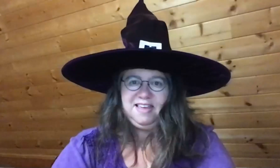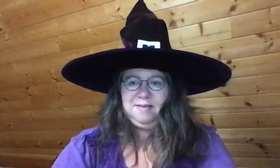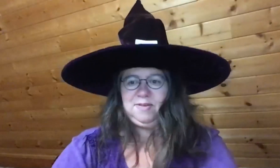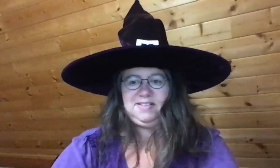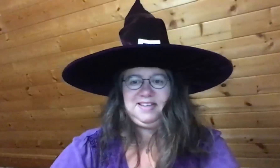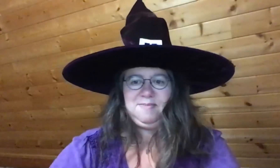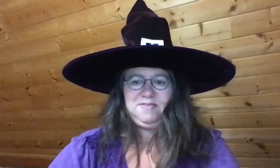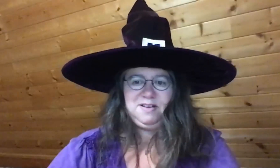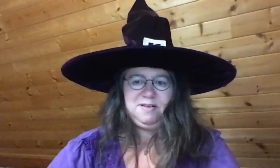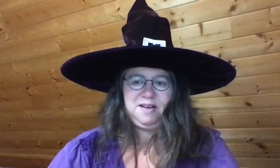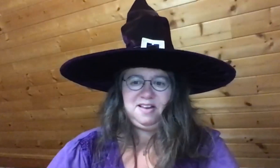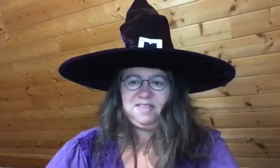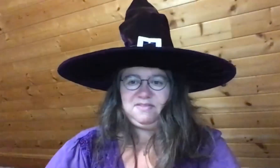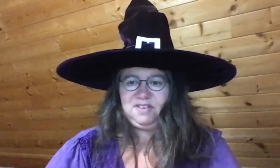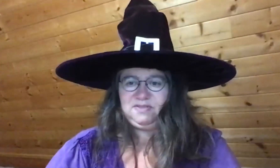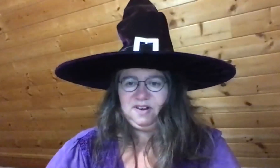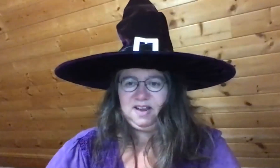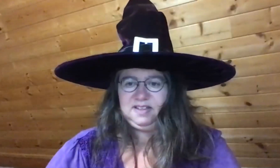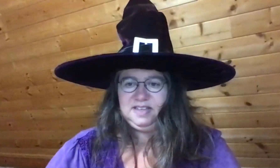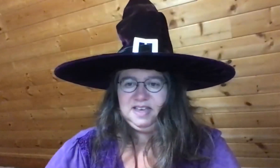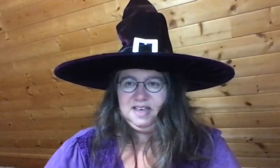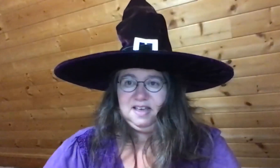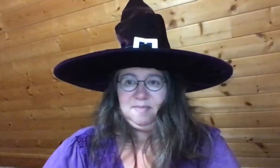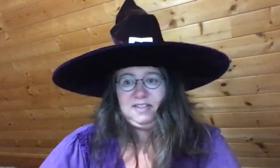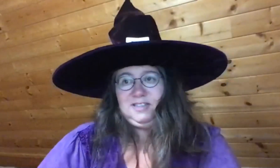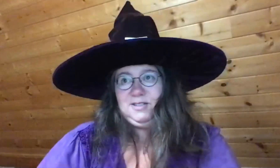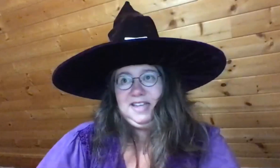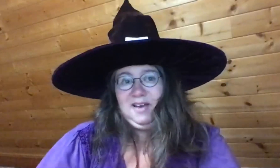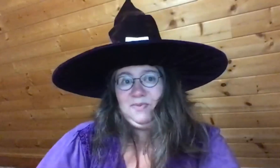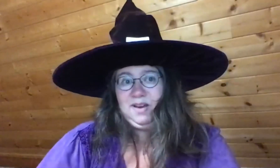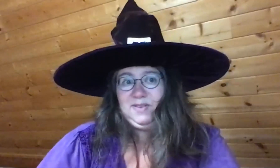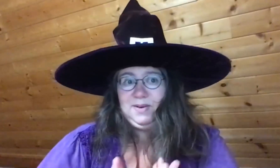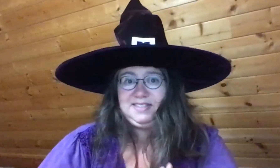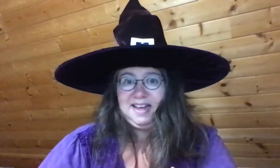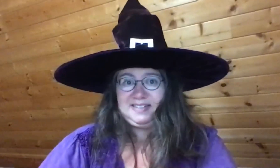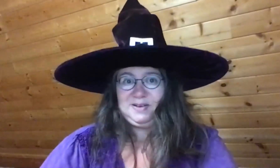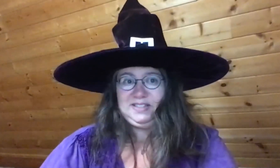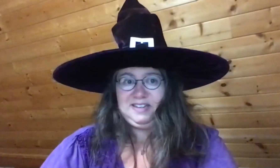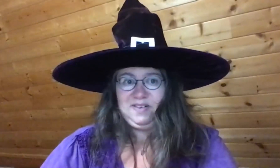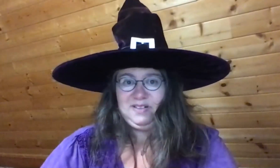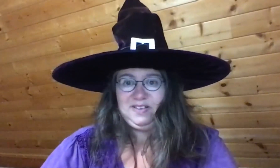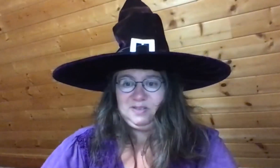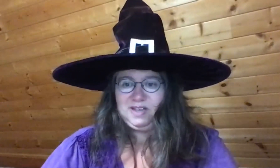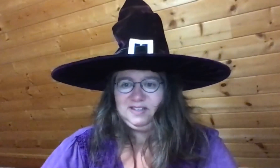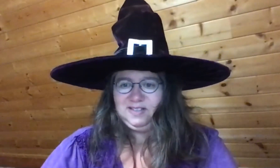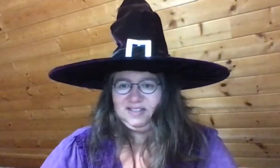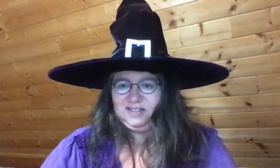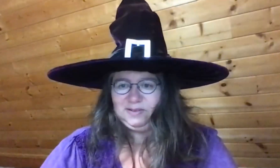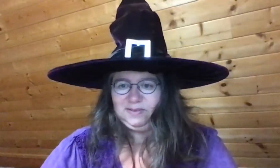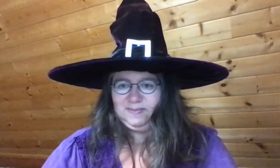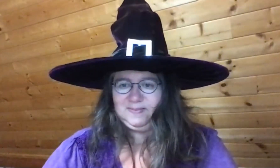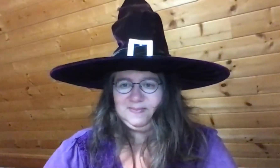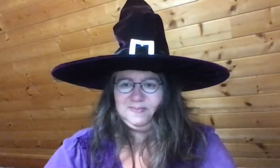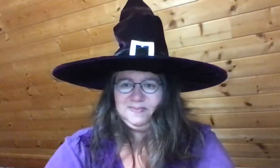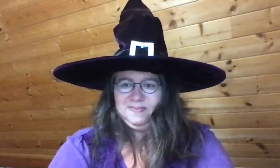the theme or this time of year, any of that, feel free. And practitioners, yeah, if one of you wants to ask a question of all of us, we can do that